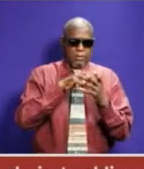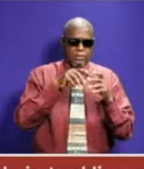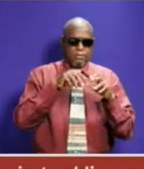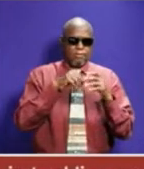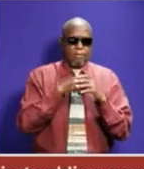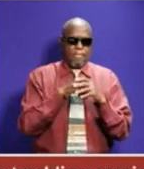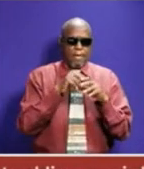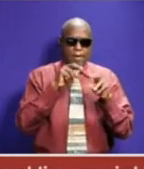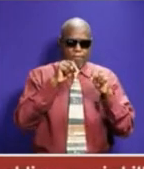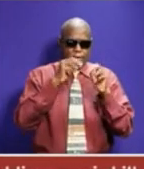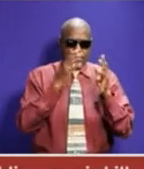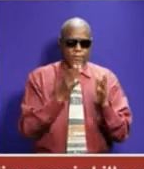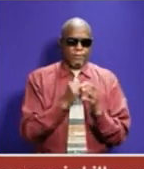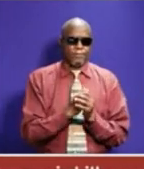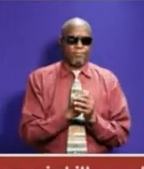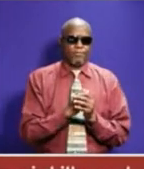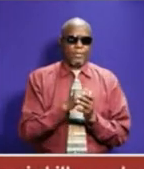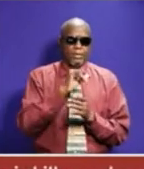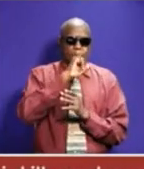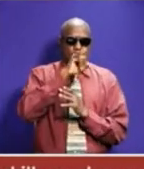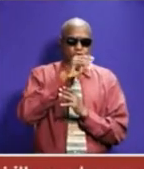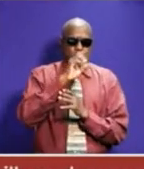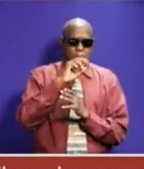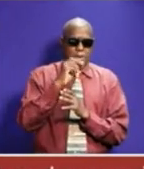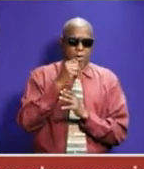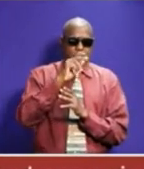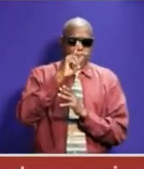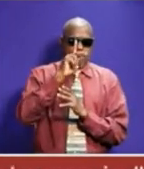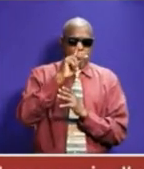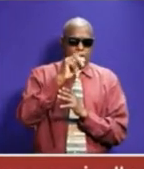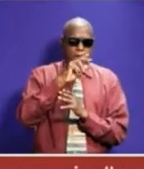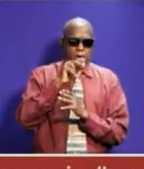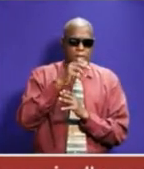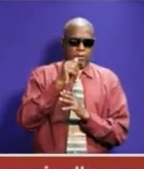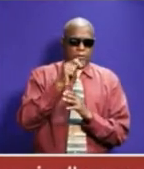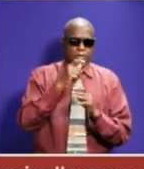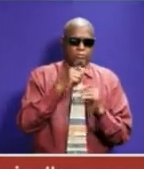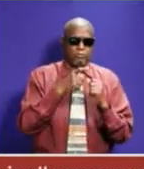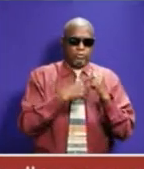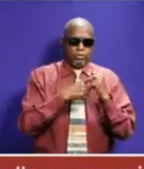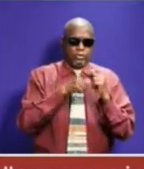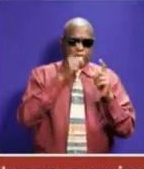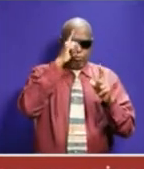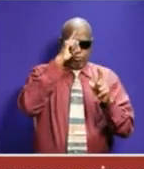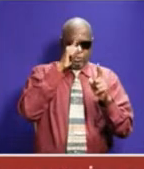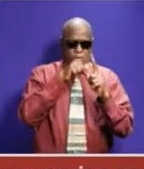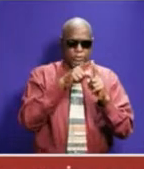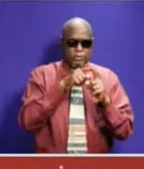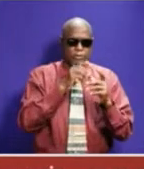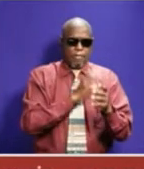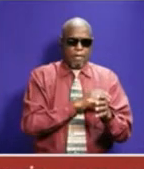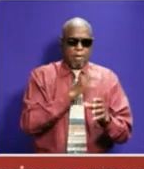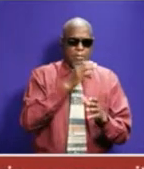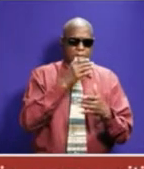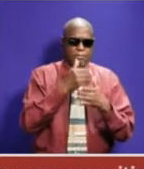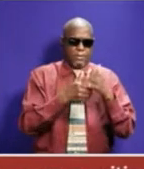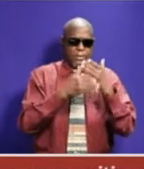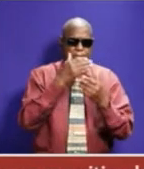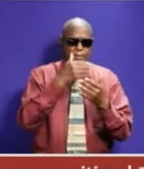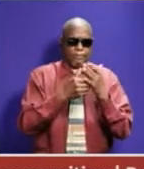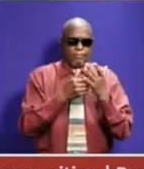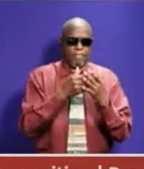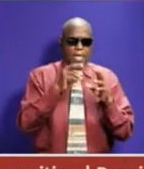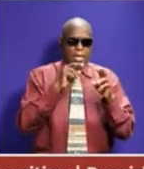ICS Chief Executive Officer Jeremiah Karanja, the partnership seeks to objectively promote governance and capacity building. Talk about